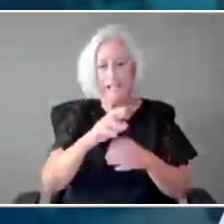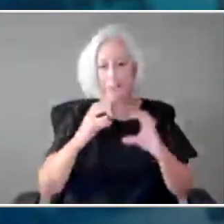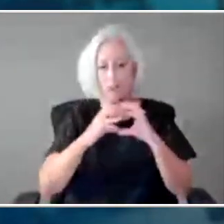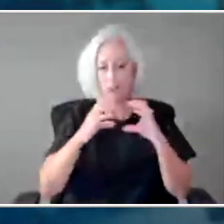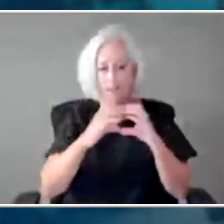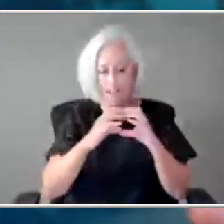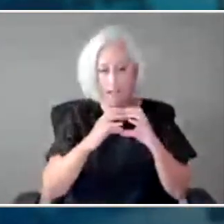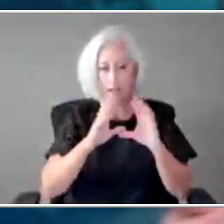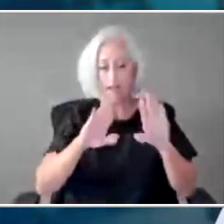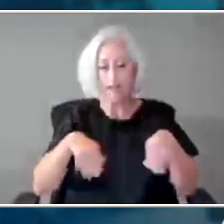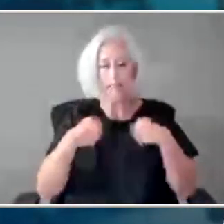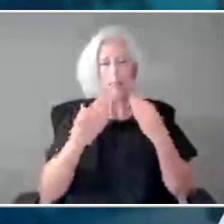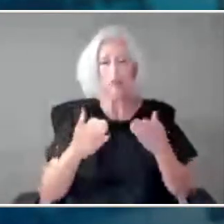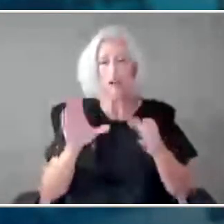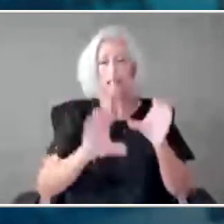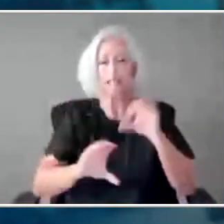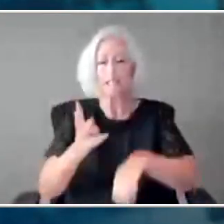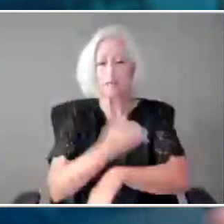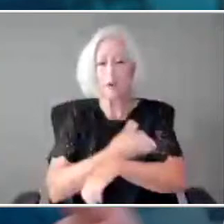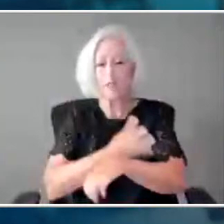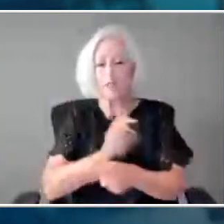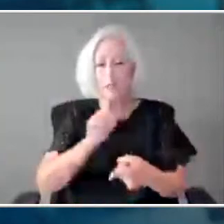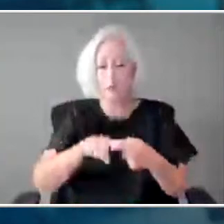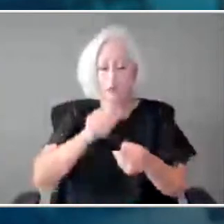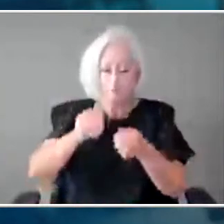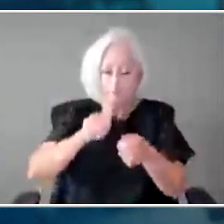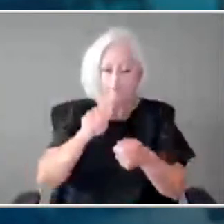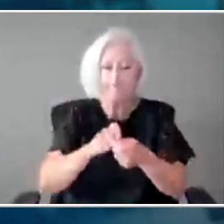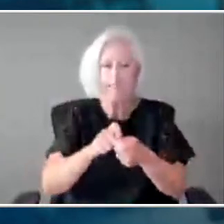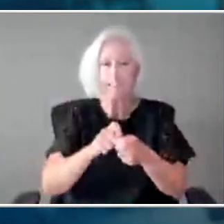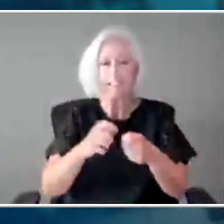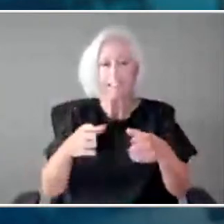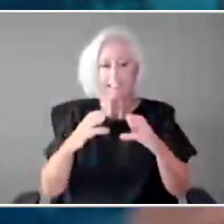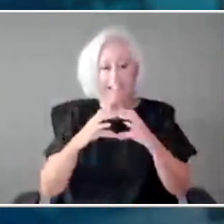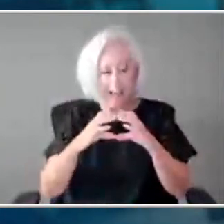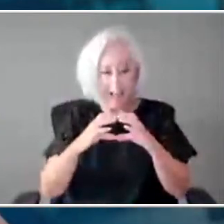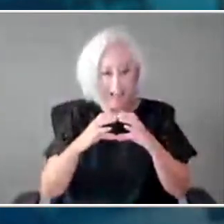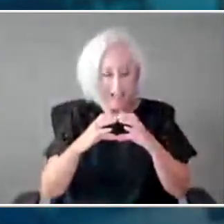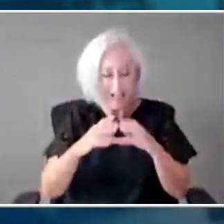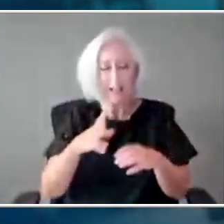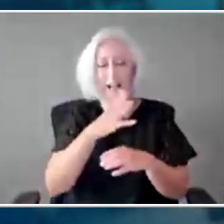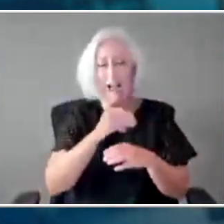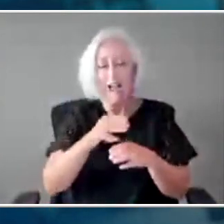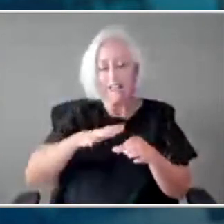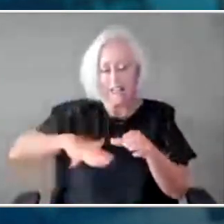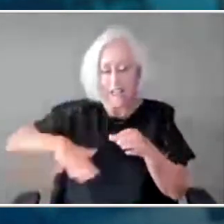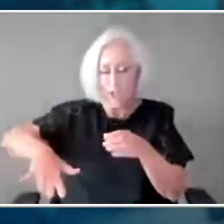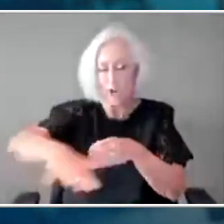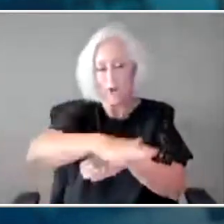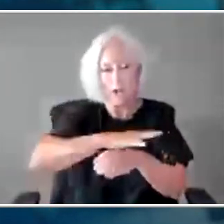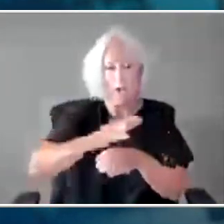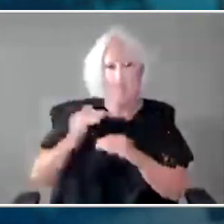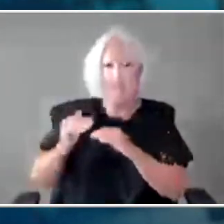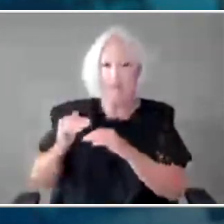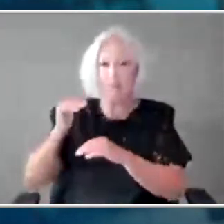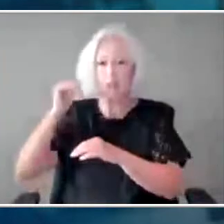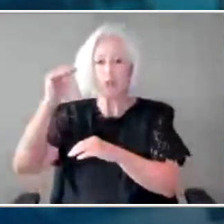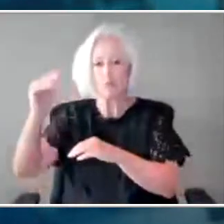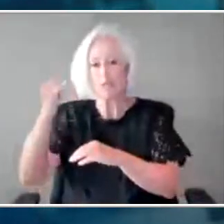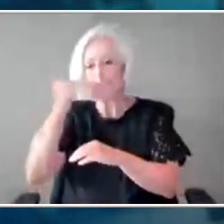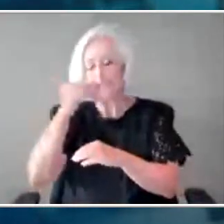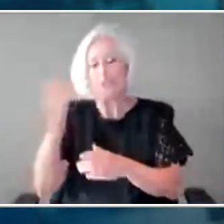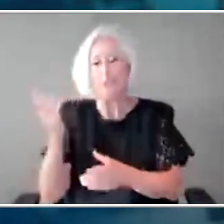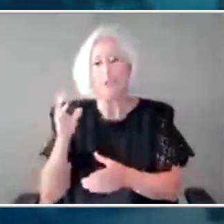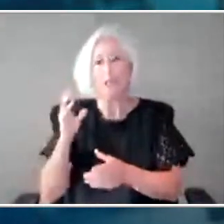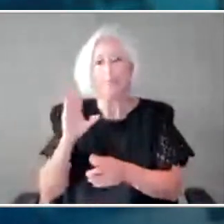of chemotherapy into those cancer cells or into the neighborhood of those cancer cells that would be too toxic if we gave it to somebody systemically. So that's something